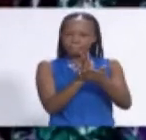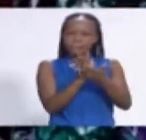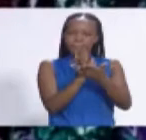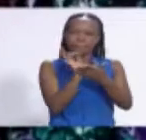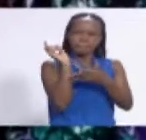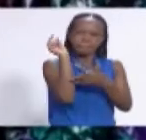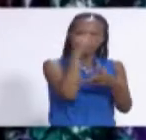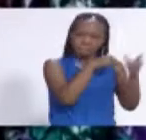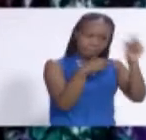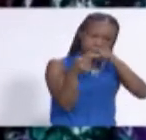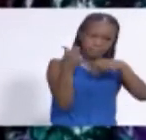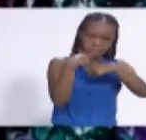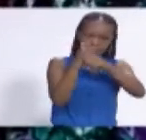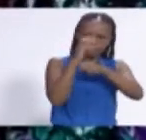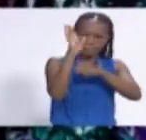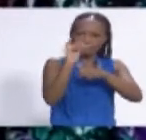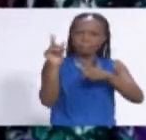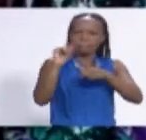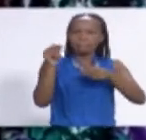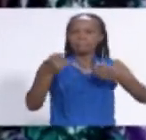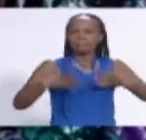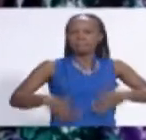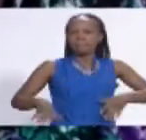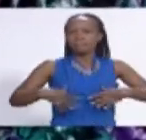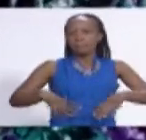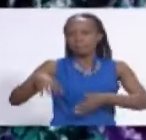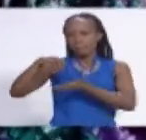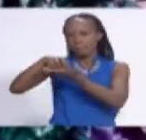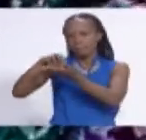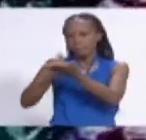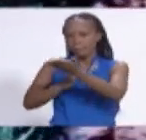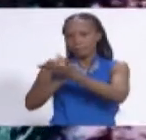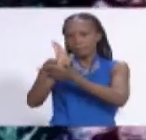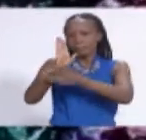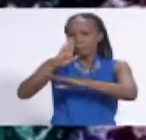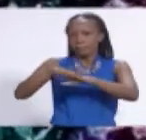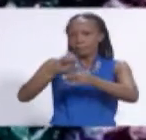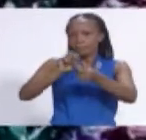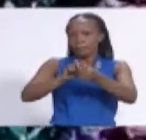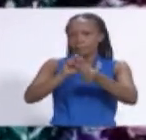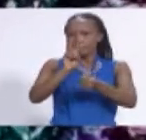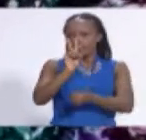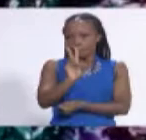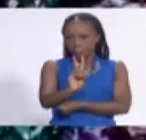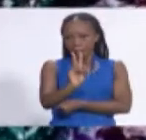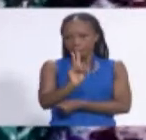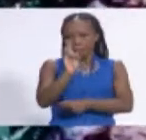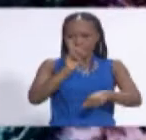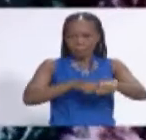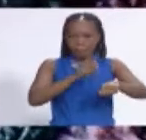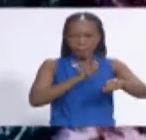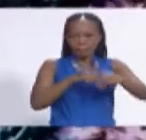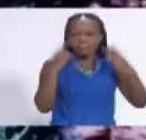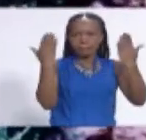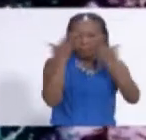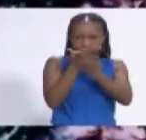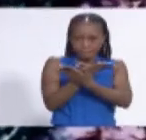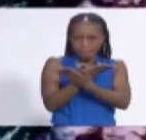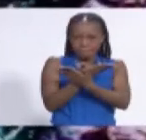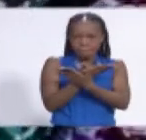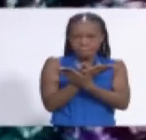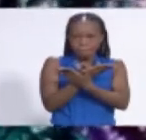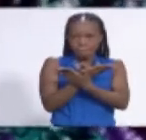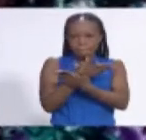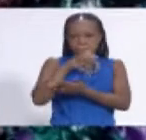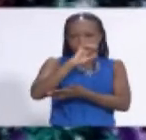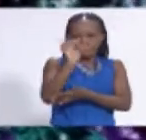The case was confirmed on the 12th, which was last night, as